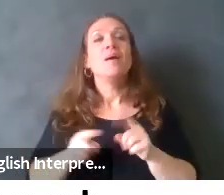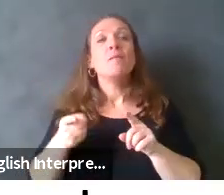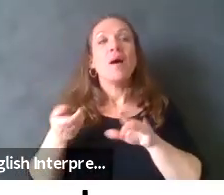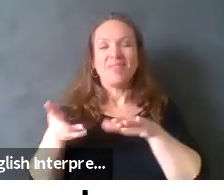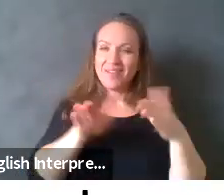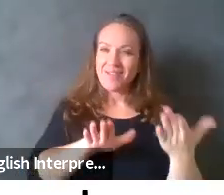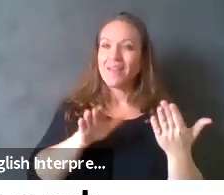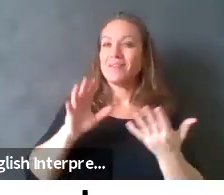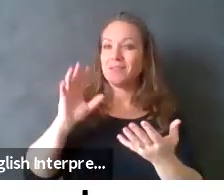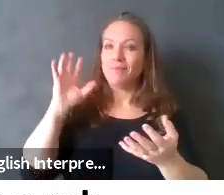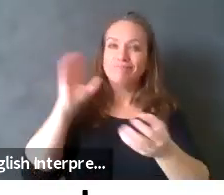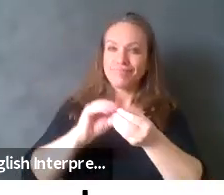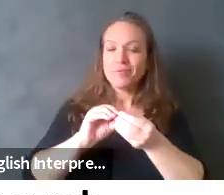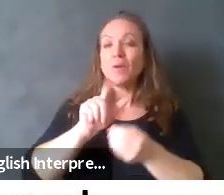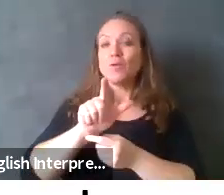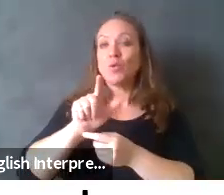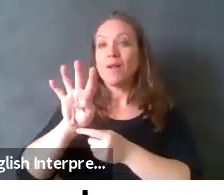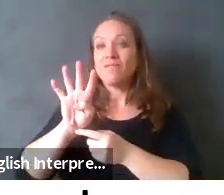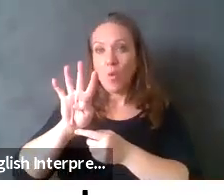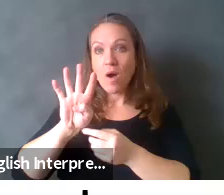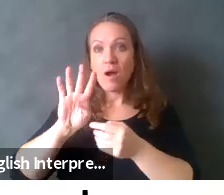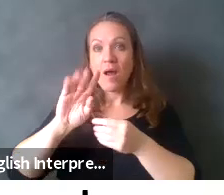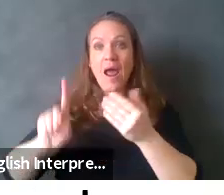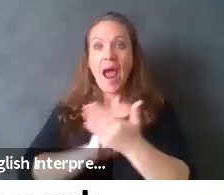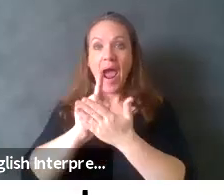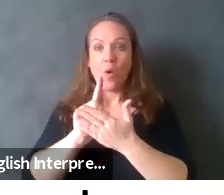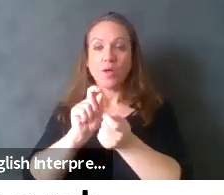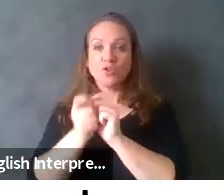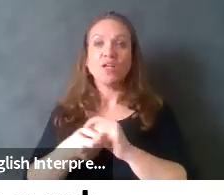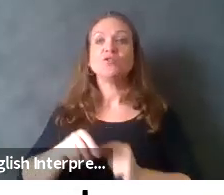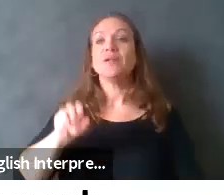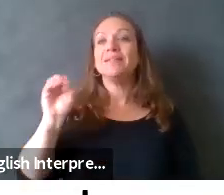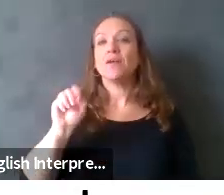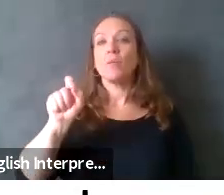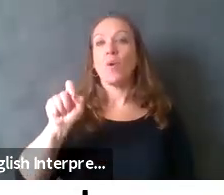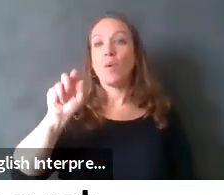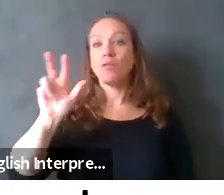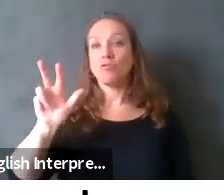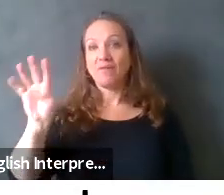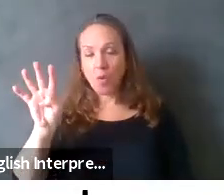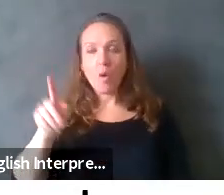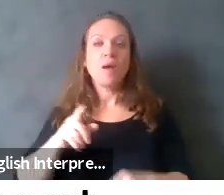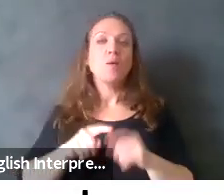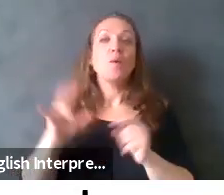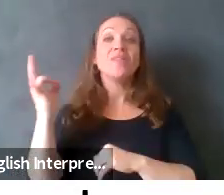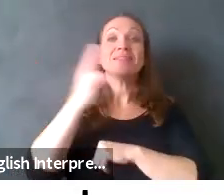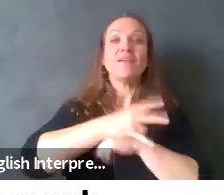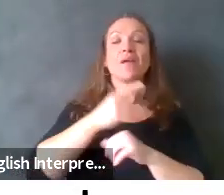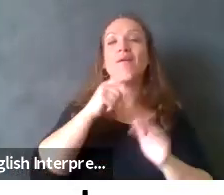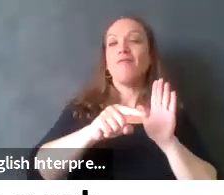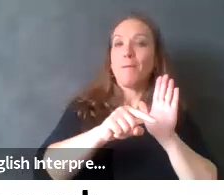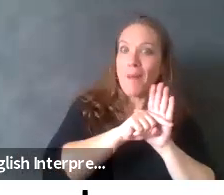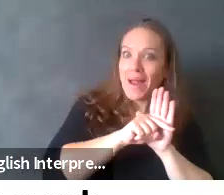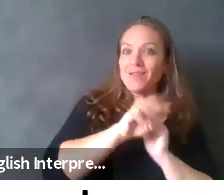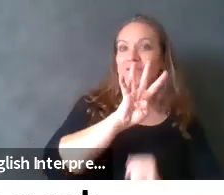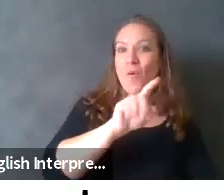change is 0.3% with a 7-day change of minus 4.6%.